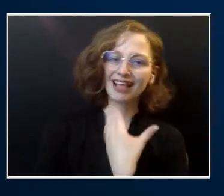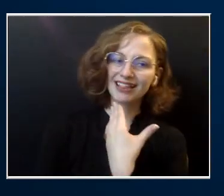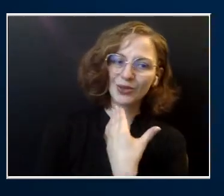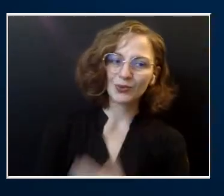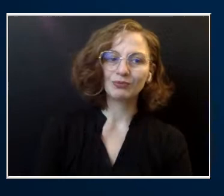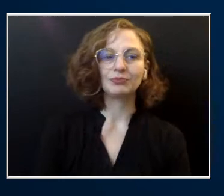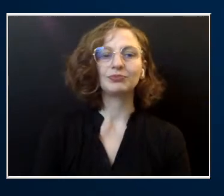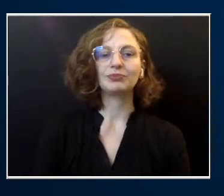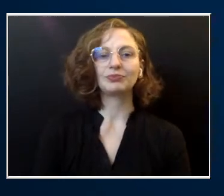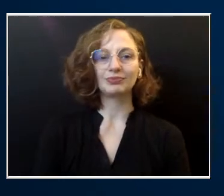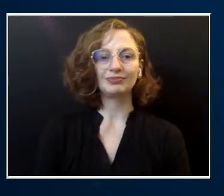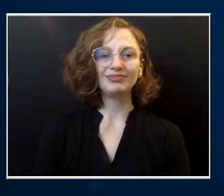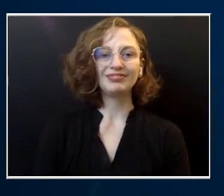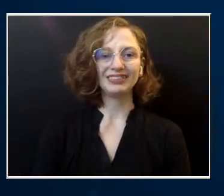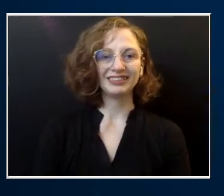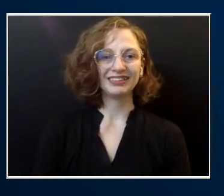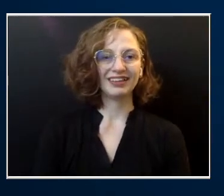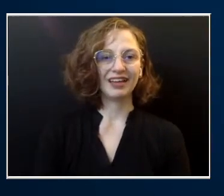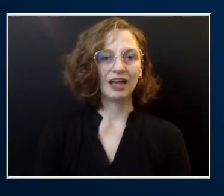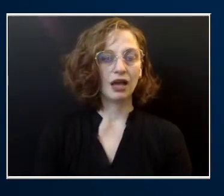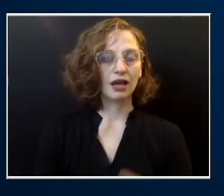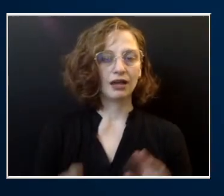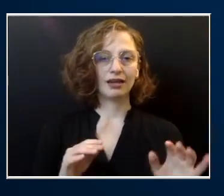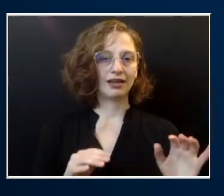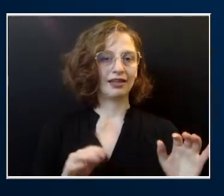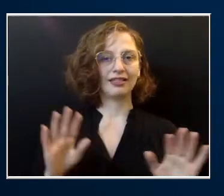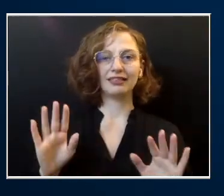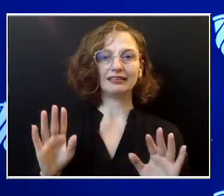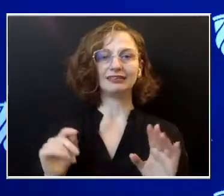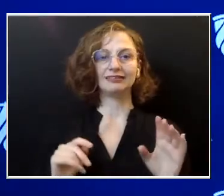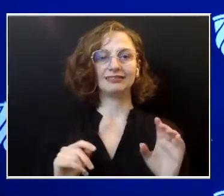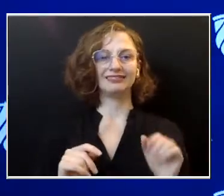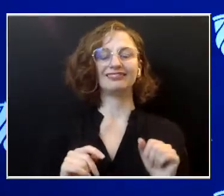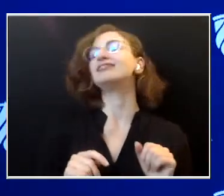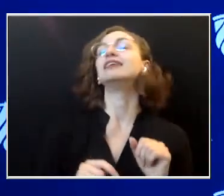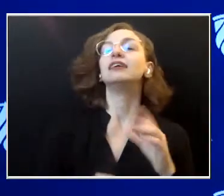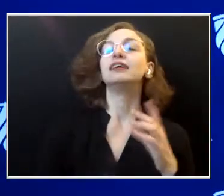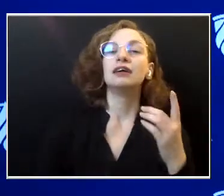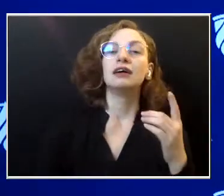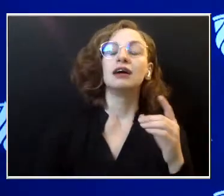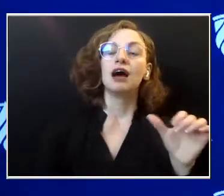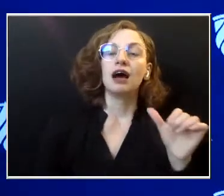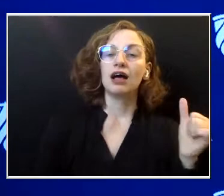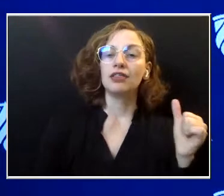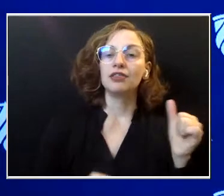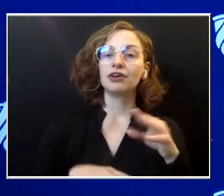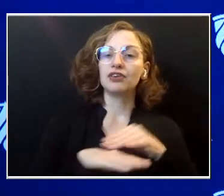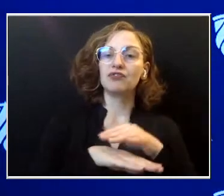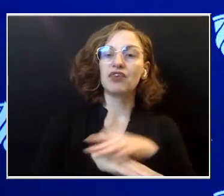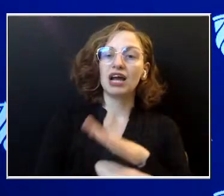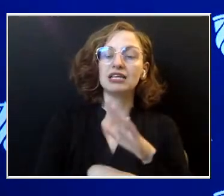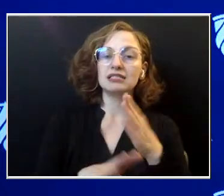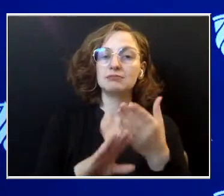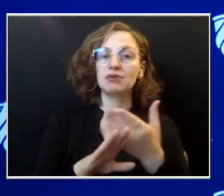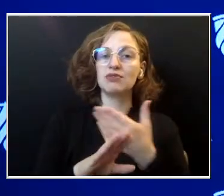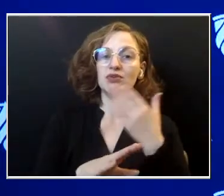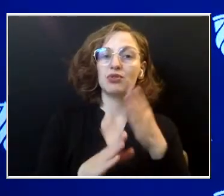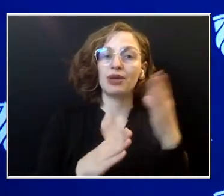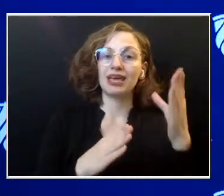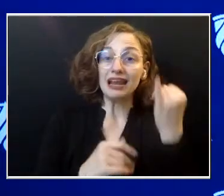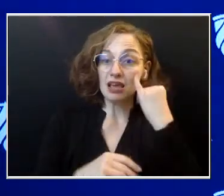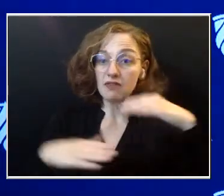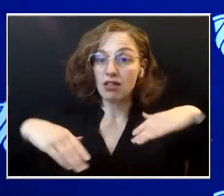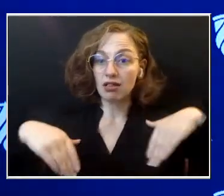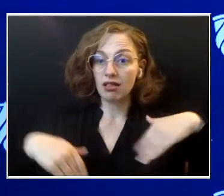follow that. I think know. that's the best advice going into the weekend. Other advice is if you haven't been vaccinated yet, please try to seek those vaccinations out,